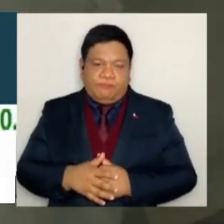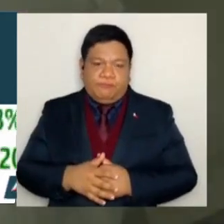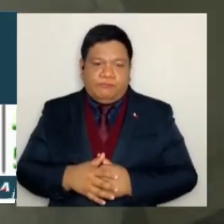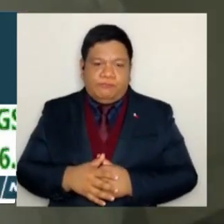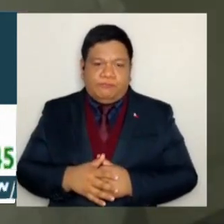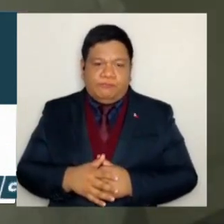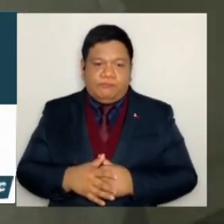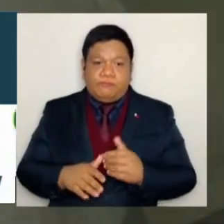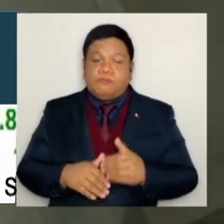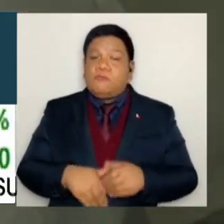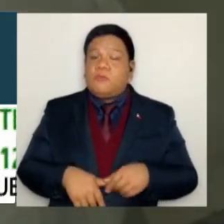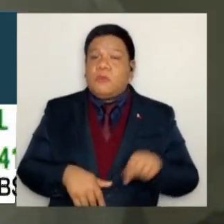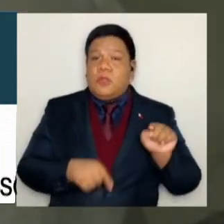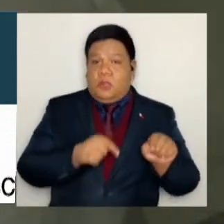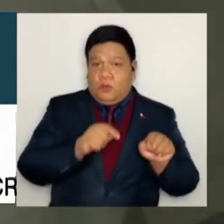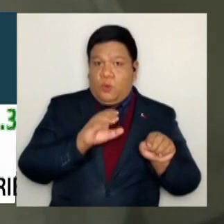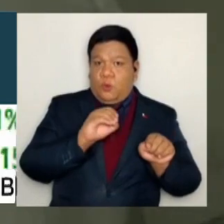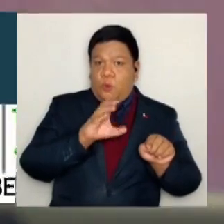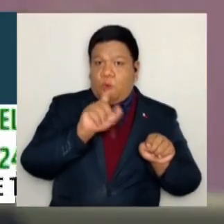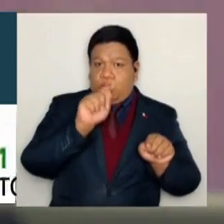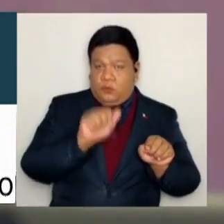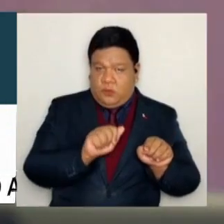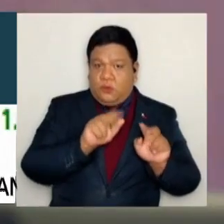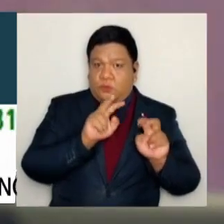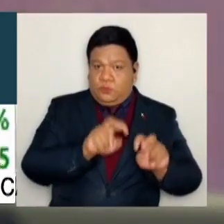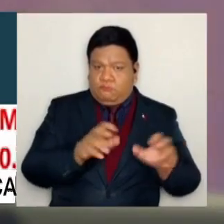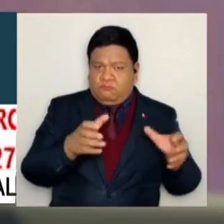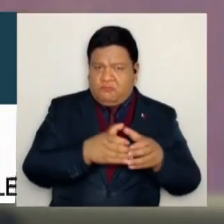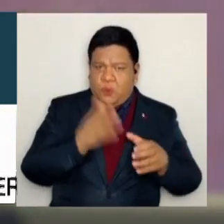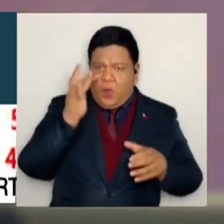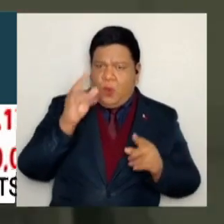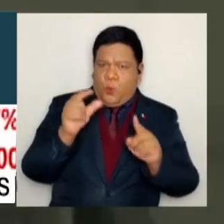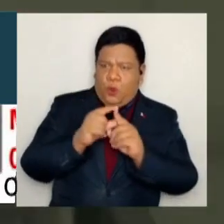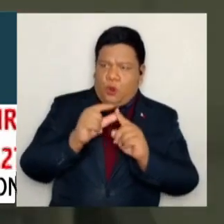The Okta Research Group defends its use of the surge term.